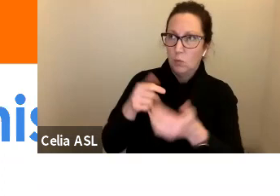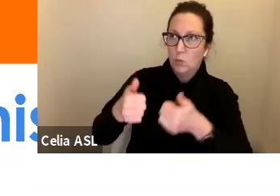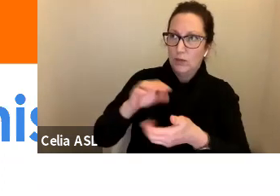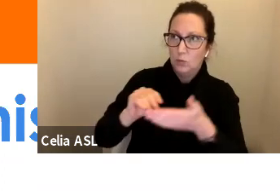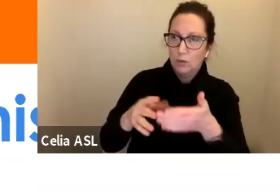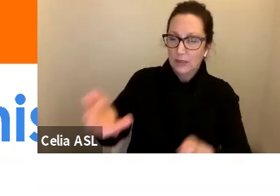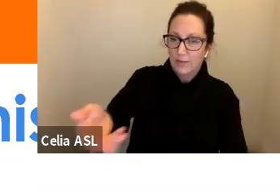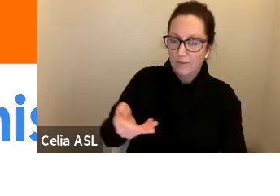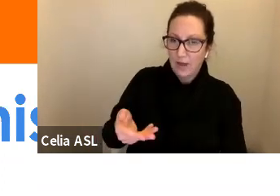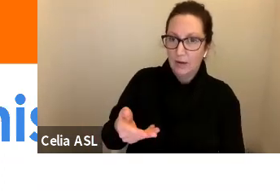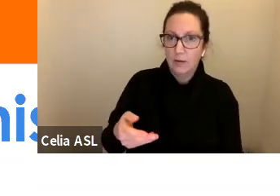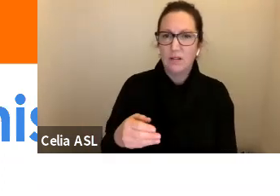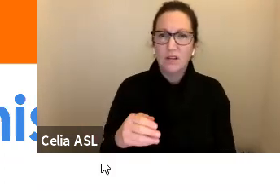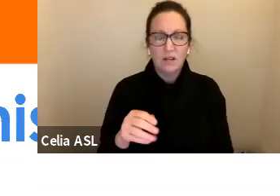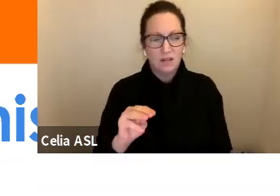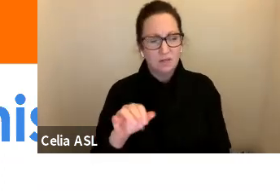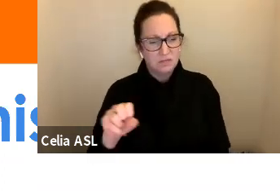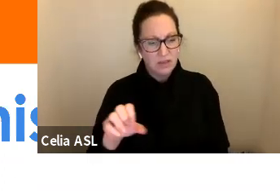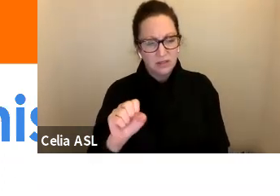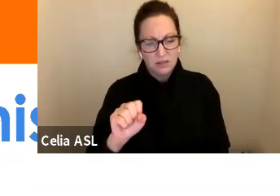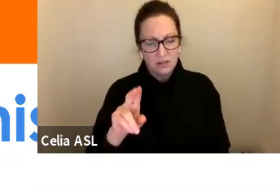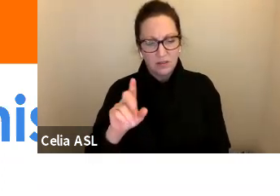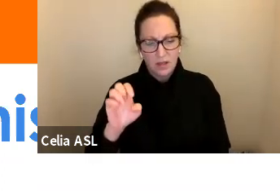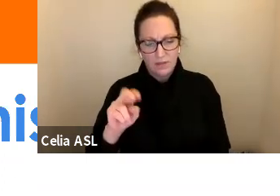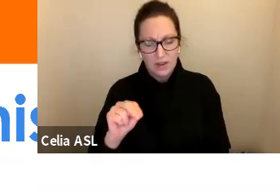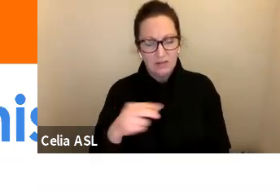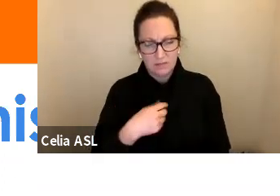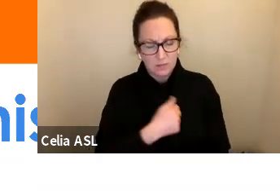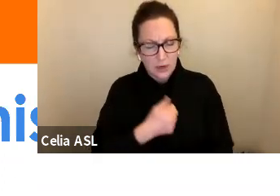I'm sorry, which band is that? That's in this band 2.